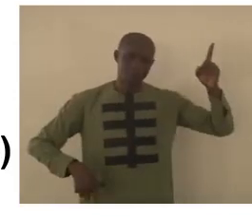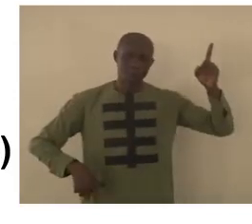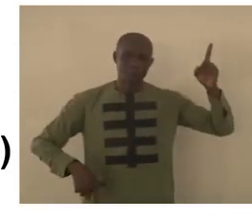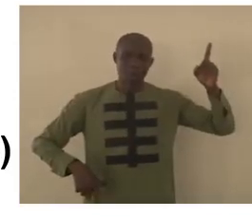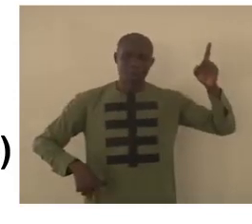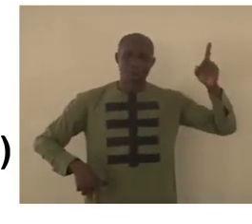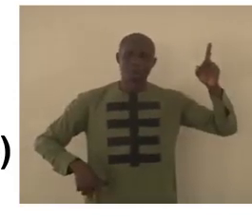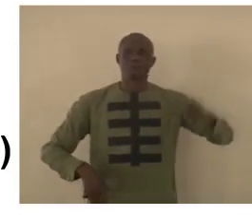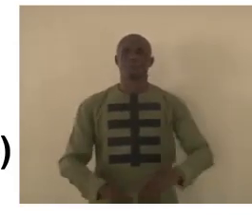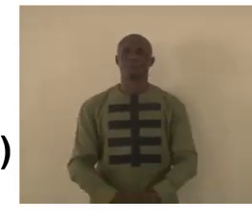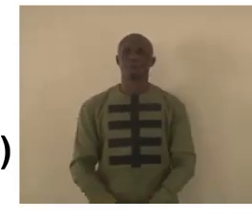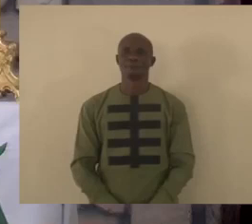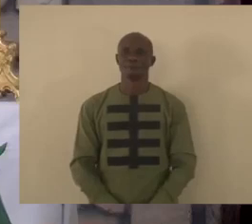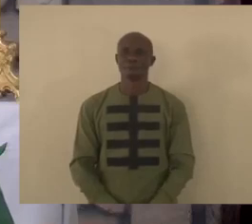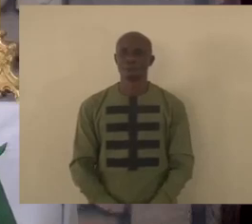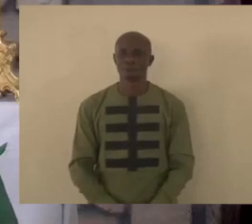Lord.